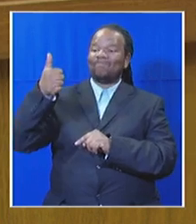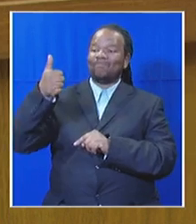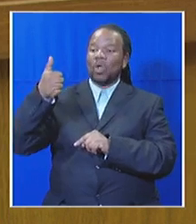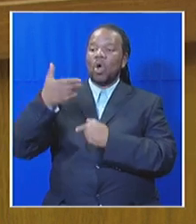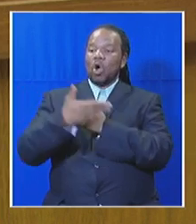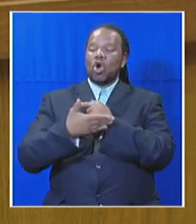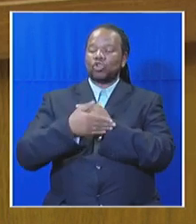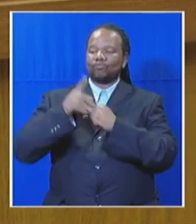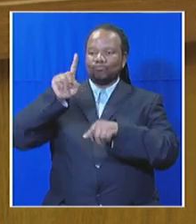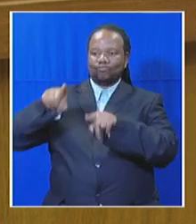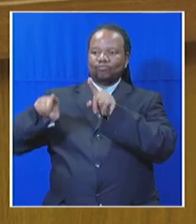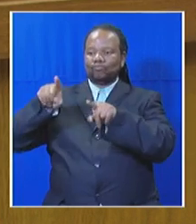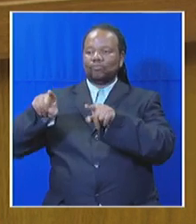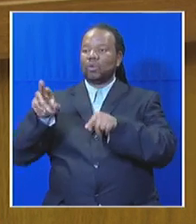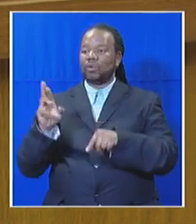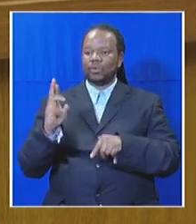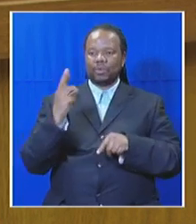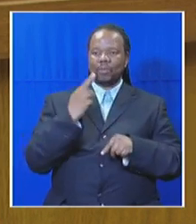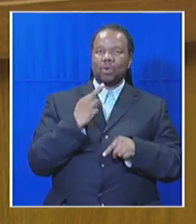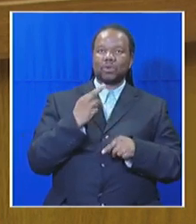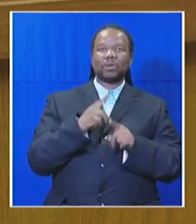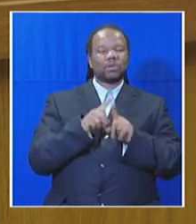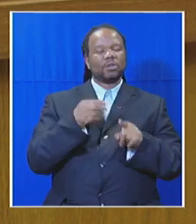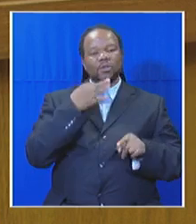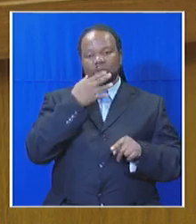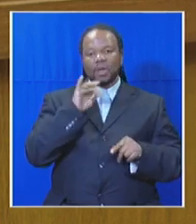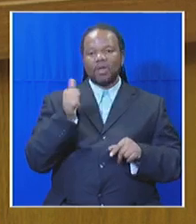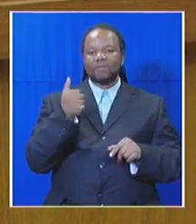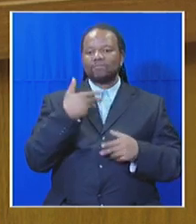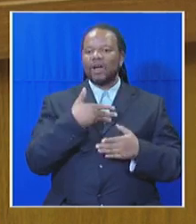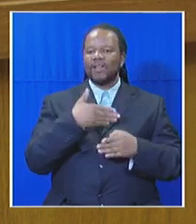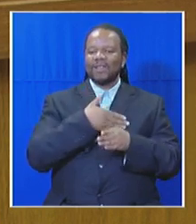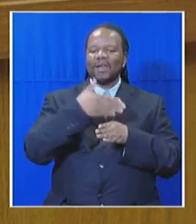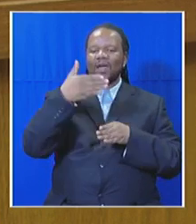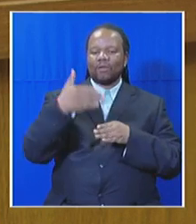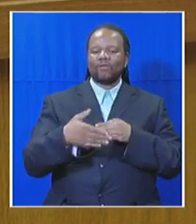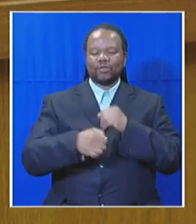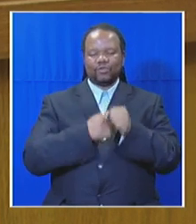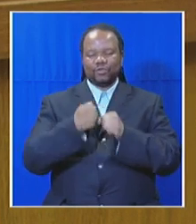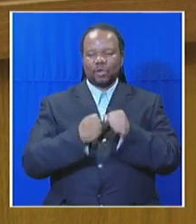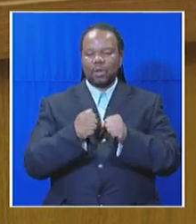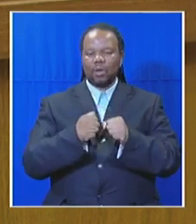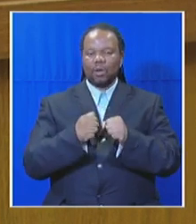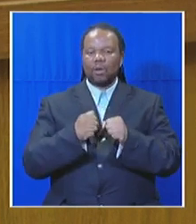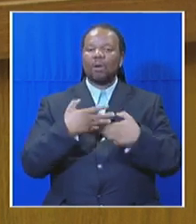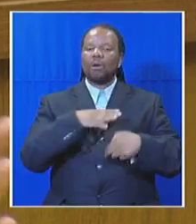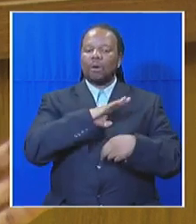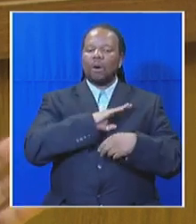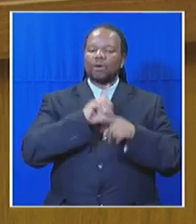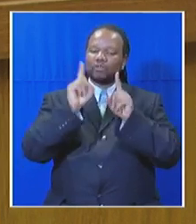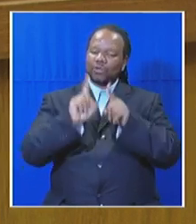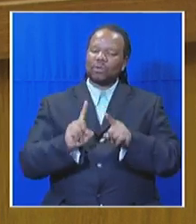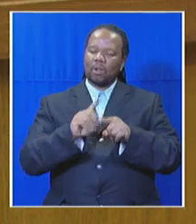that before this year ends, it will be operational. So we are waiting to hear that, and I